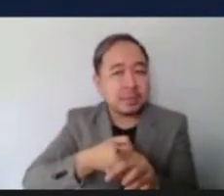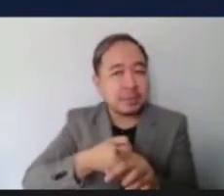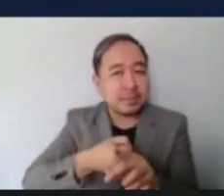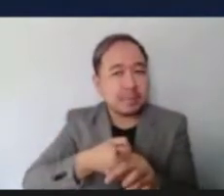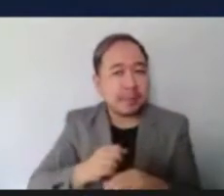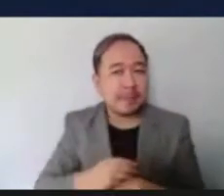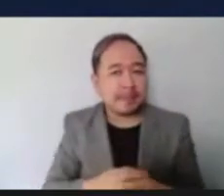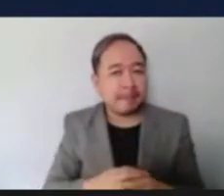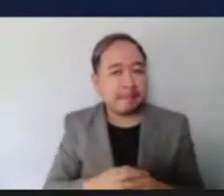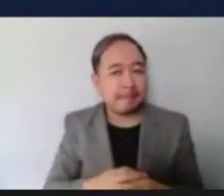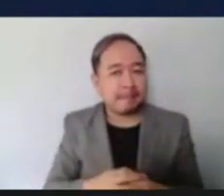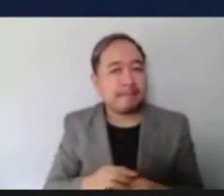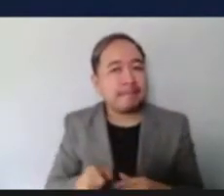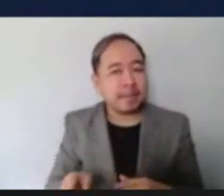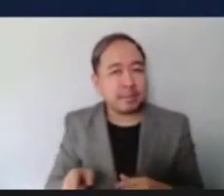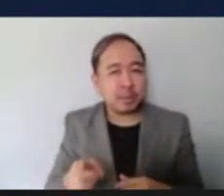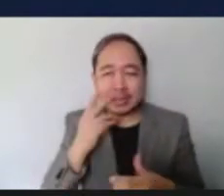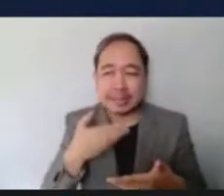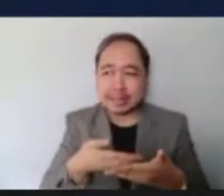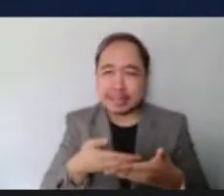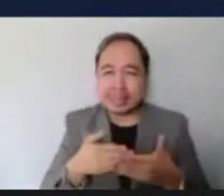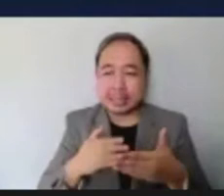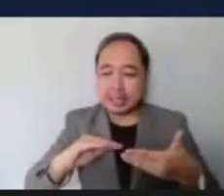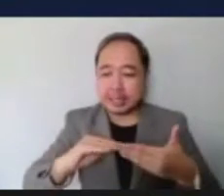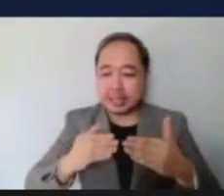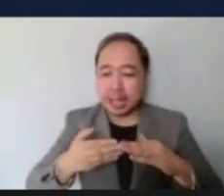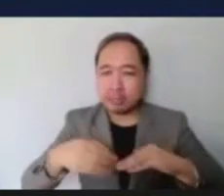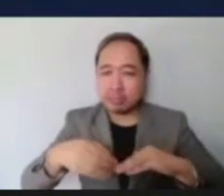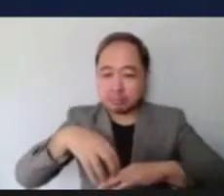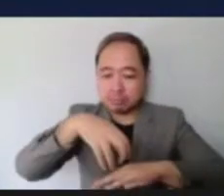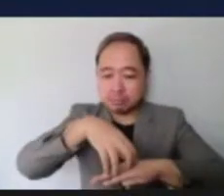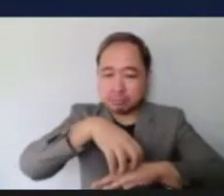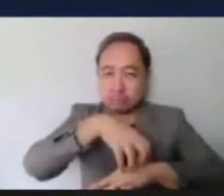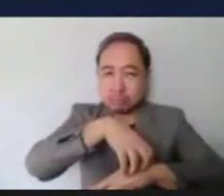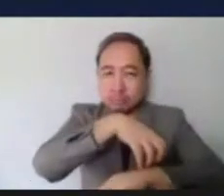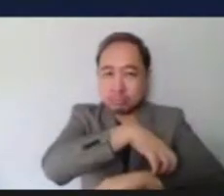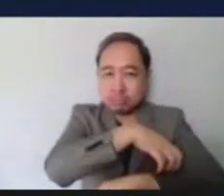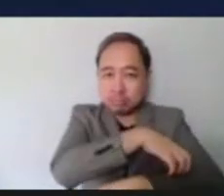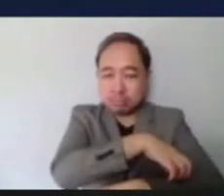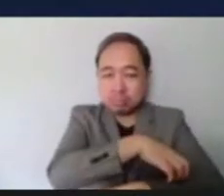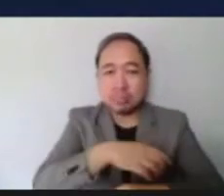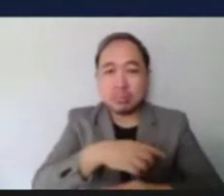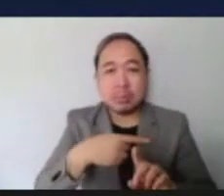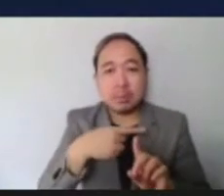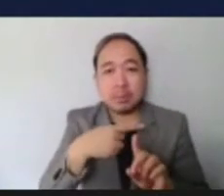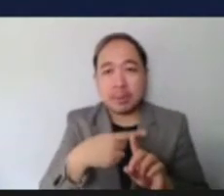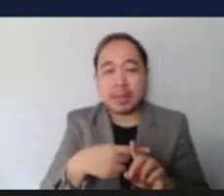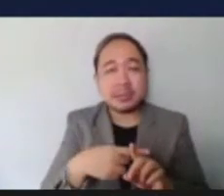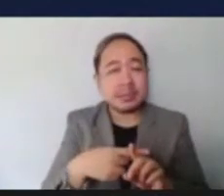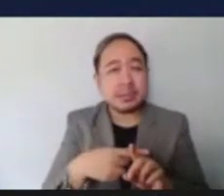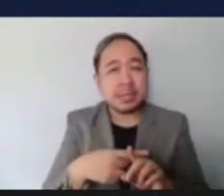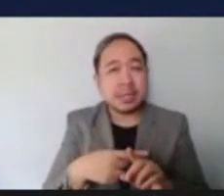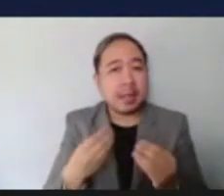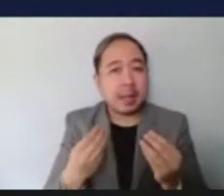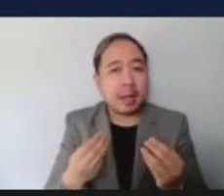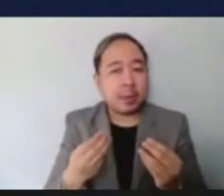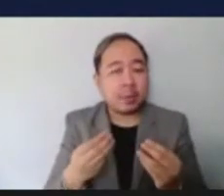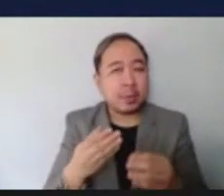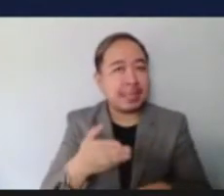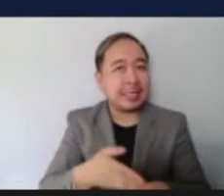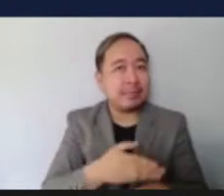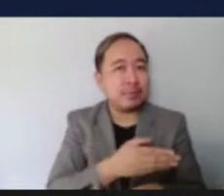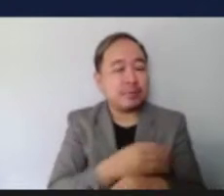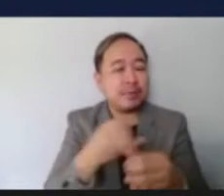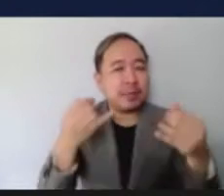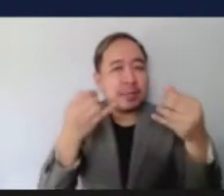from land to Coastal area improving money plus into peace management and enhancing institutional